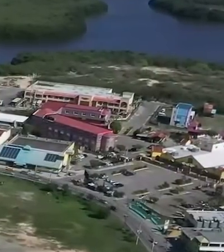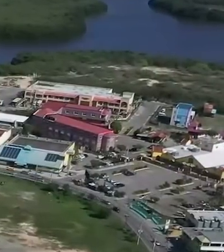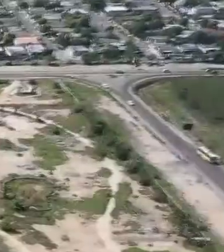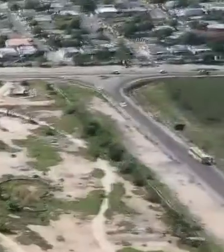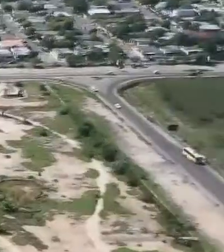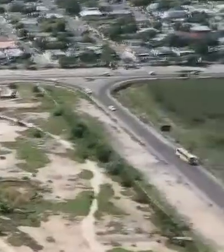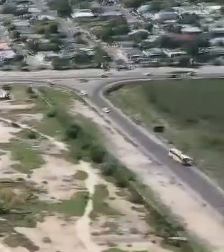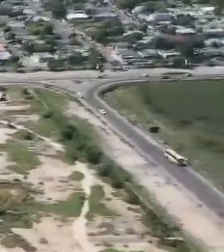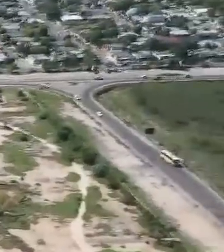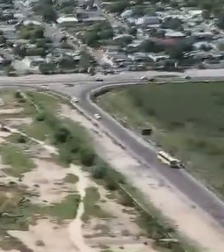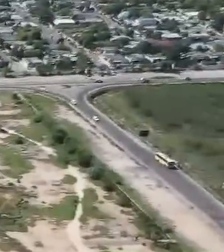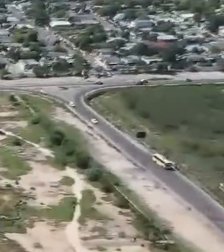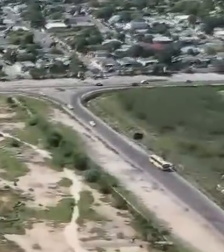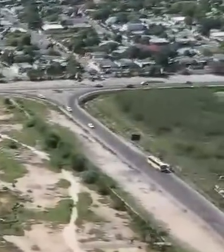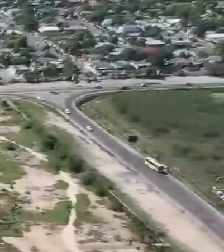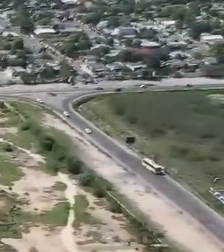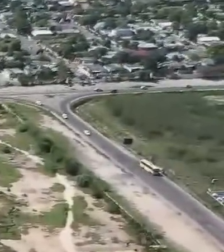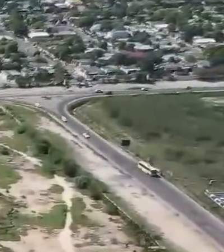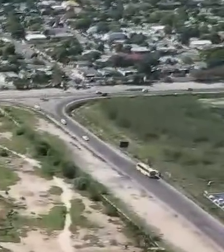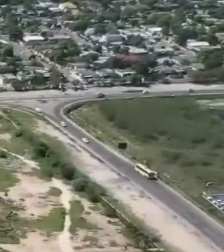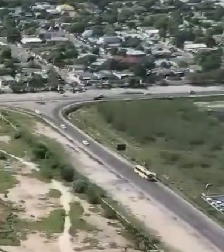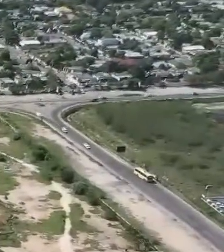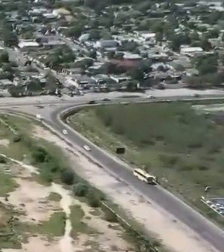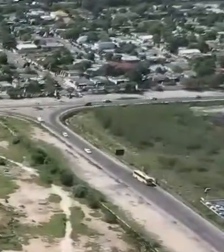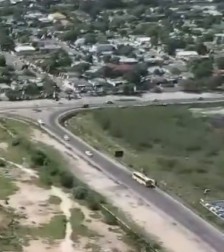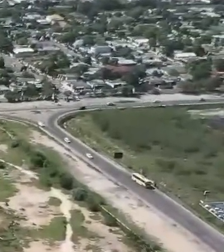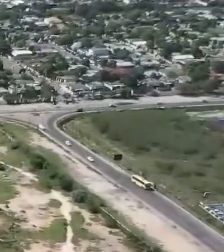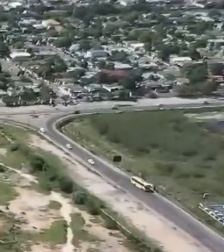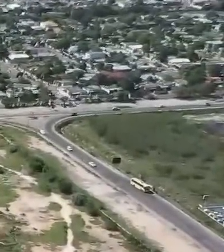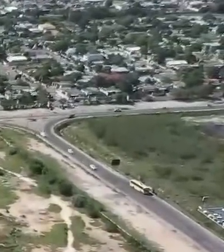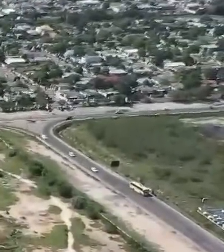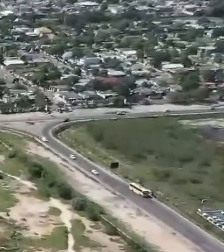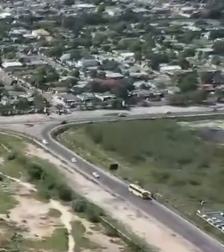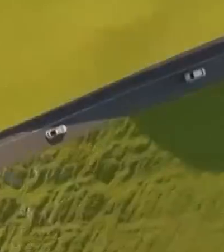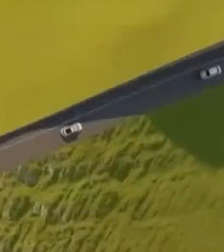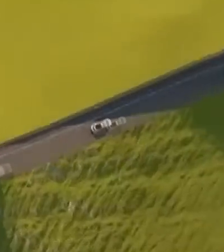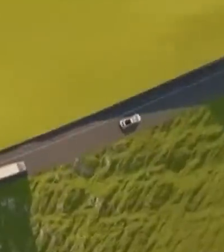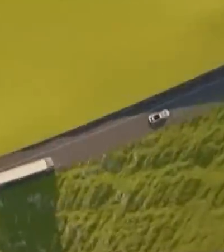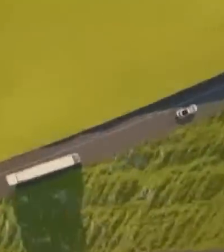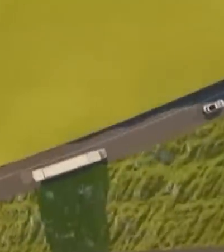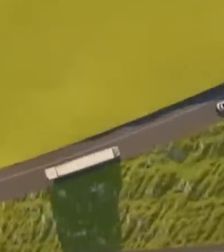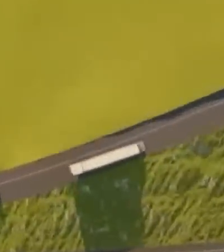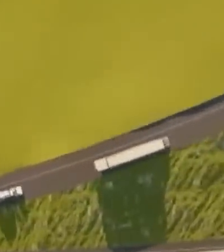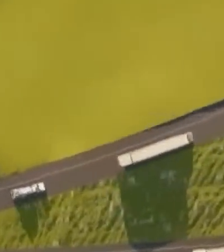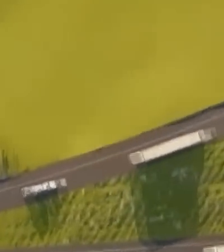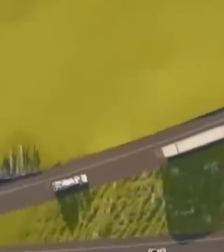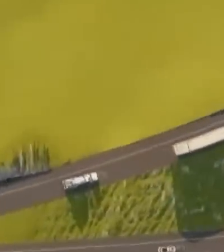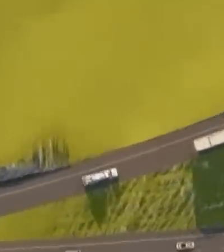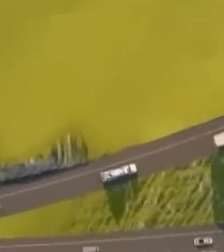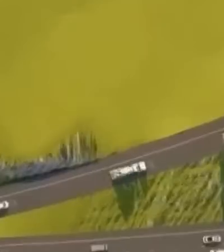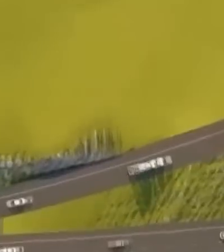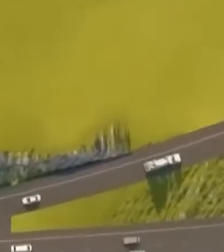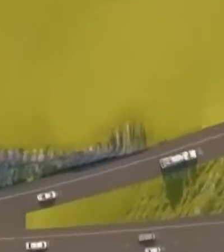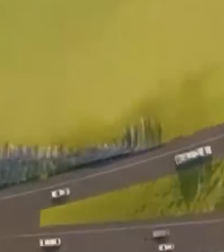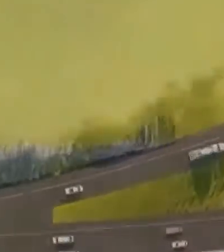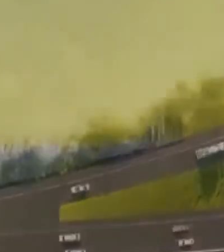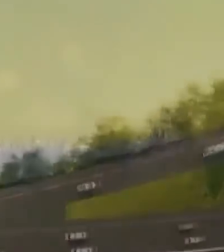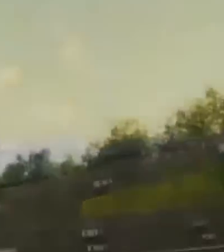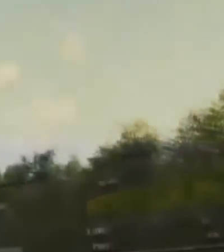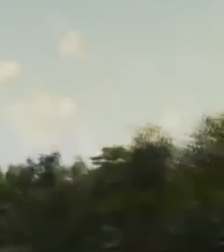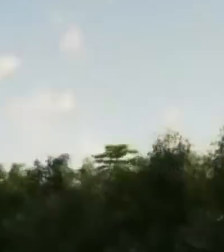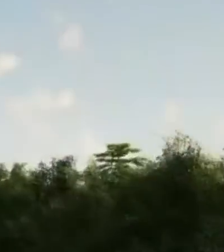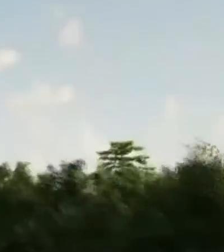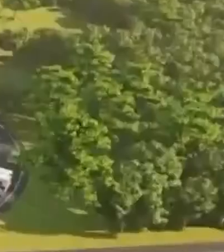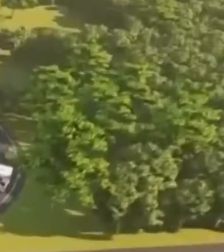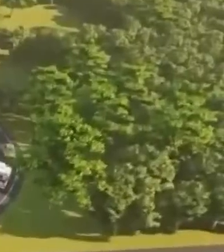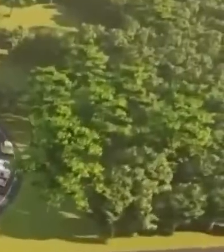Portmore Resilience Park, which ground will be broken by year-end 2022. For in the west, we have the Montego Bay Perimeter Road,